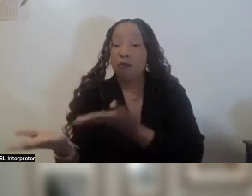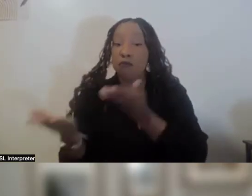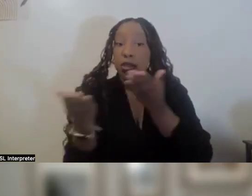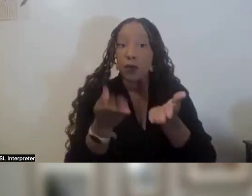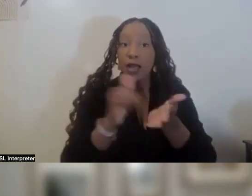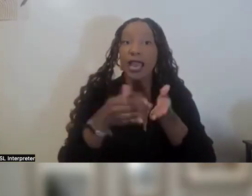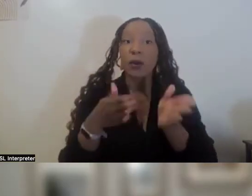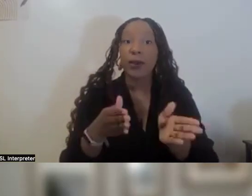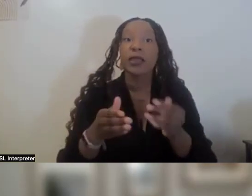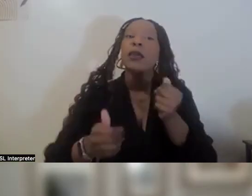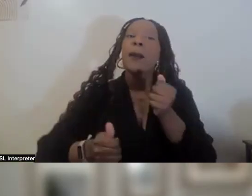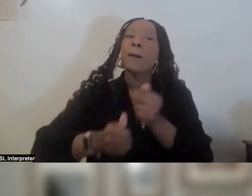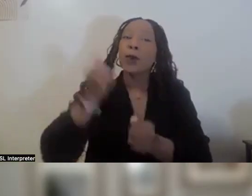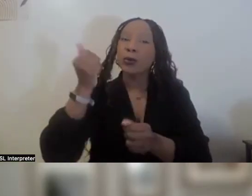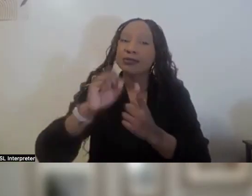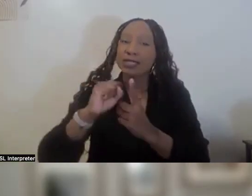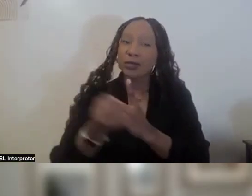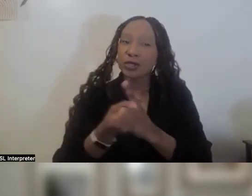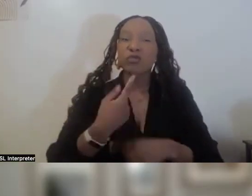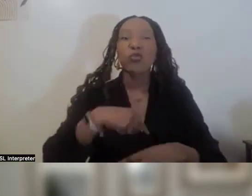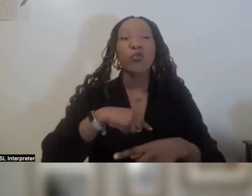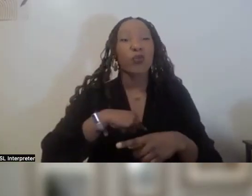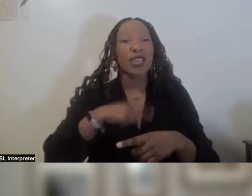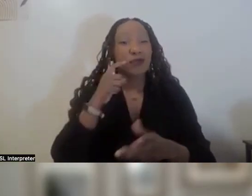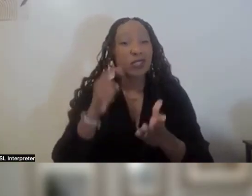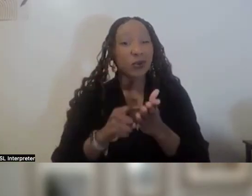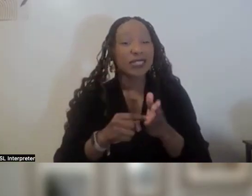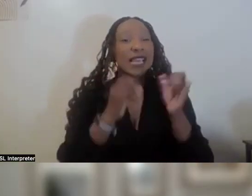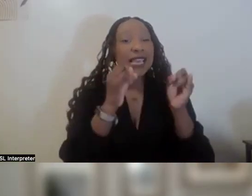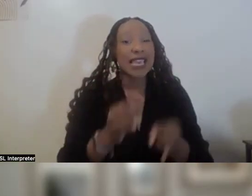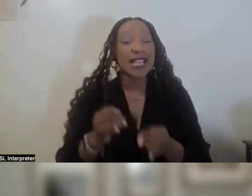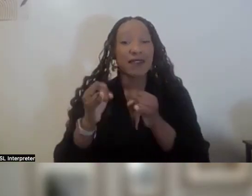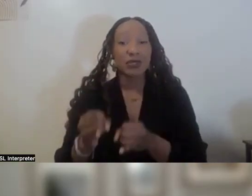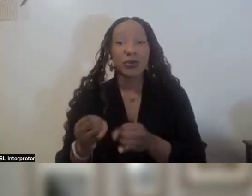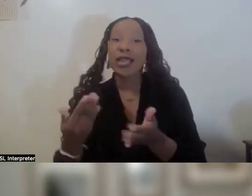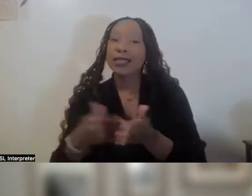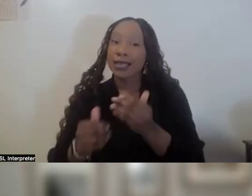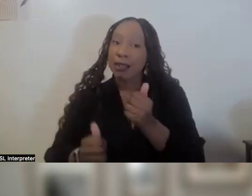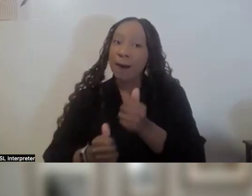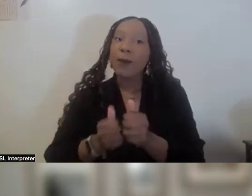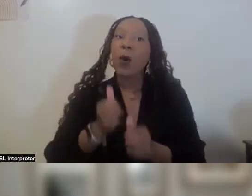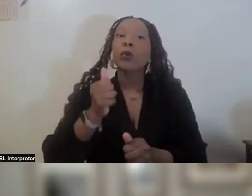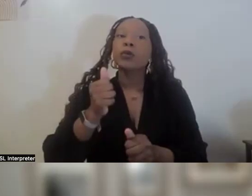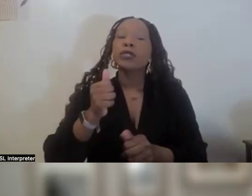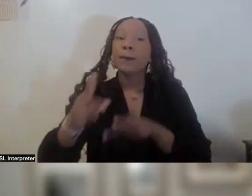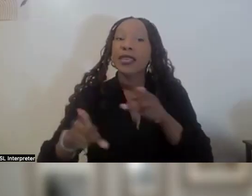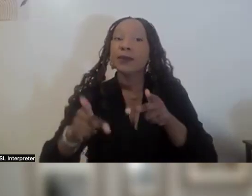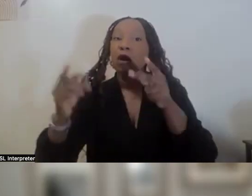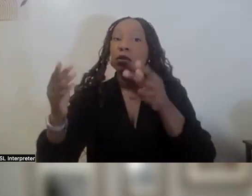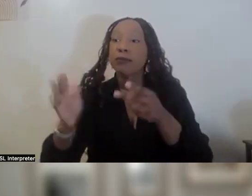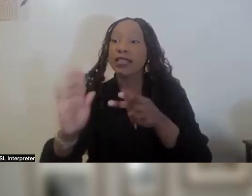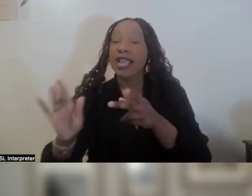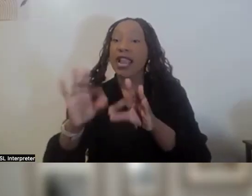most instances, we find that individuals, here again, the majority are being brought by their